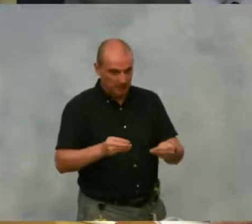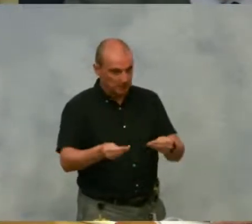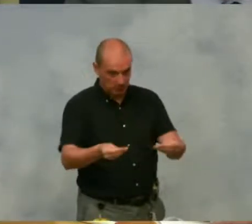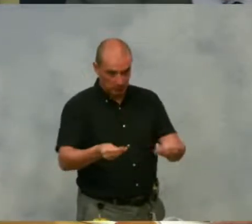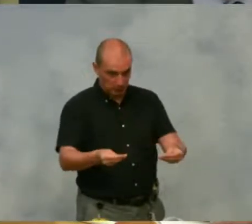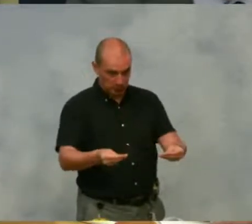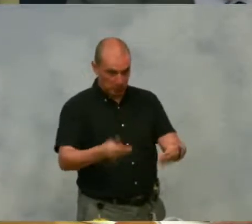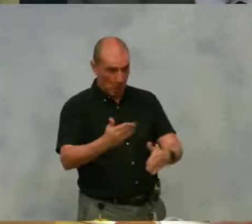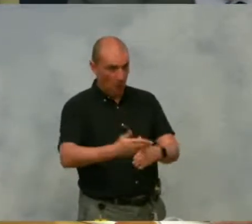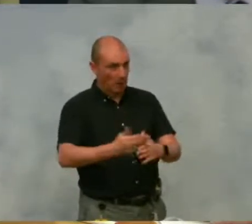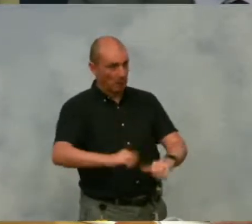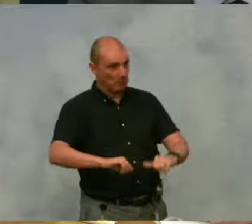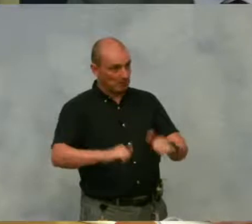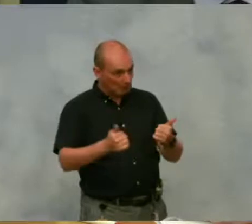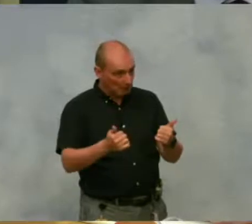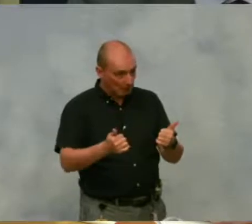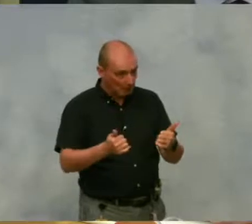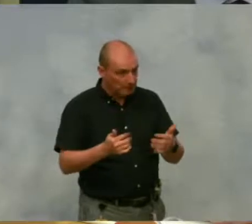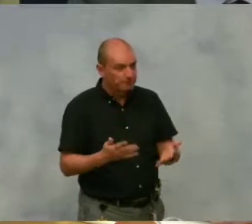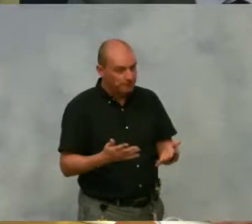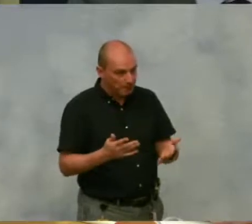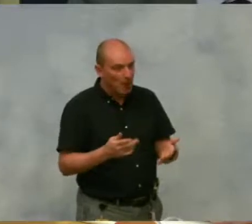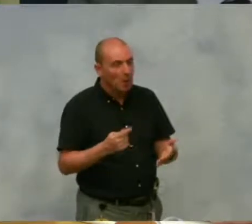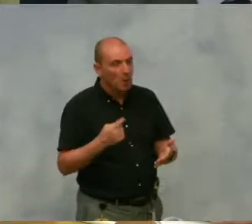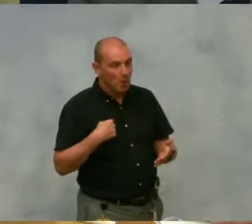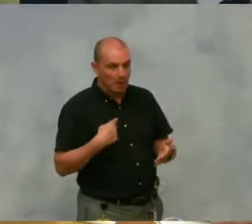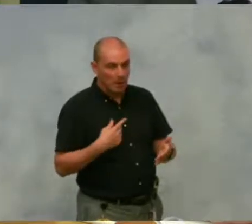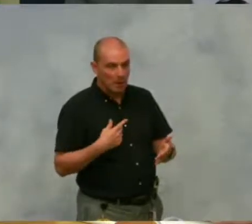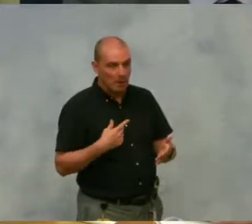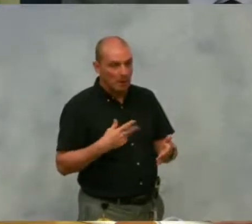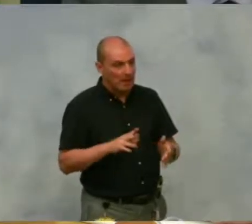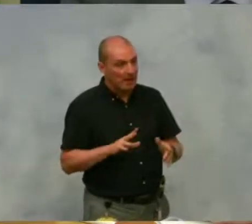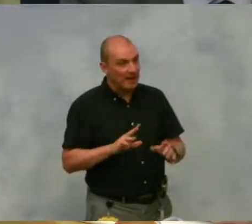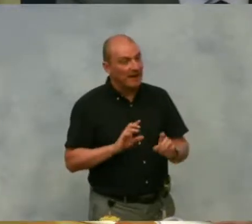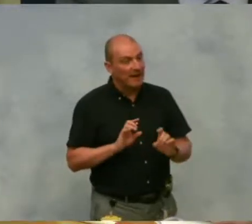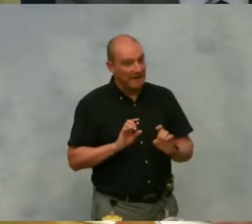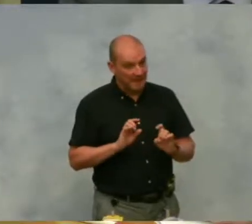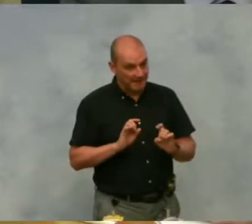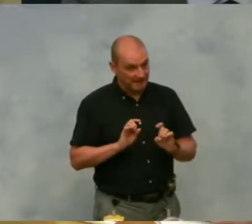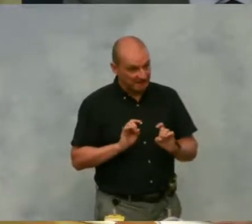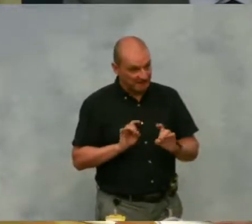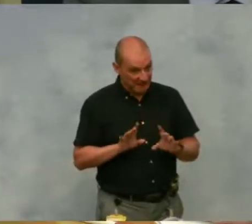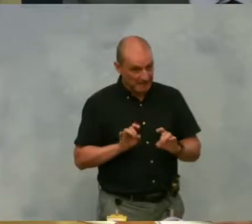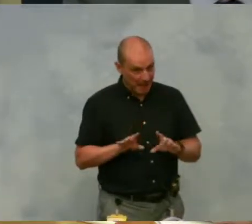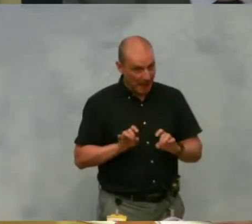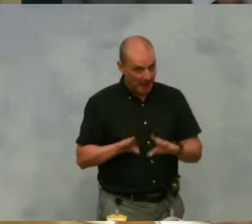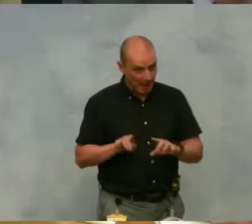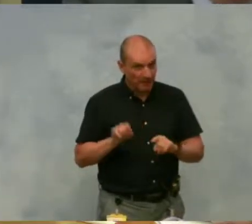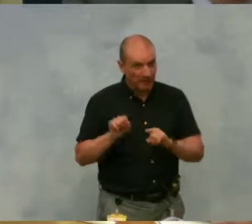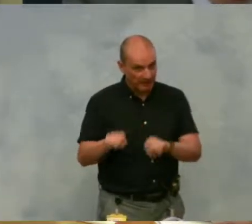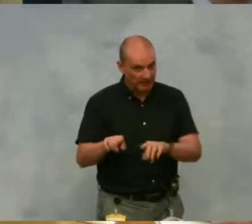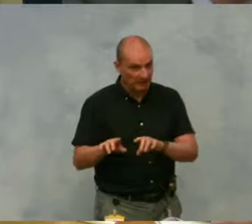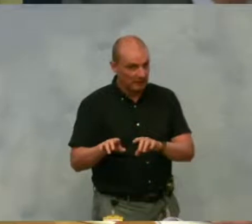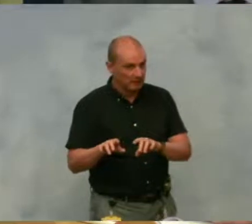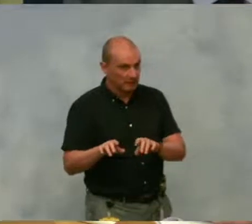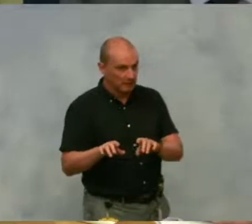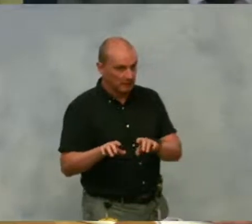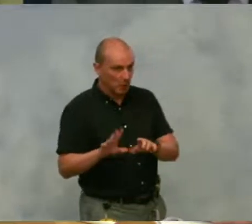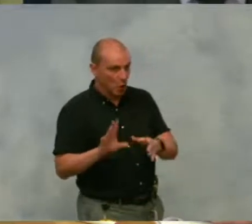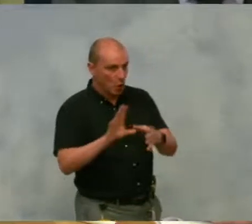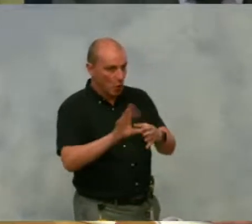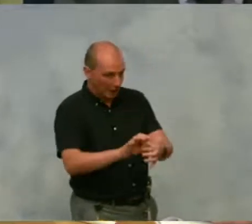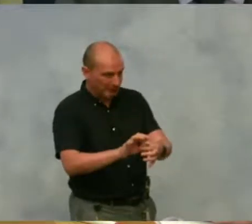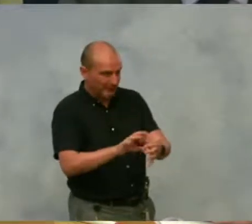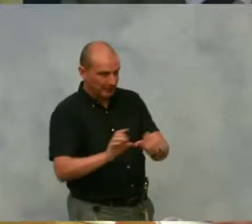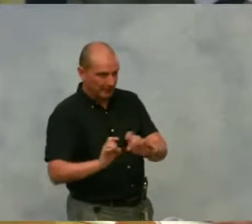feedback with each of the resources, who in turn are in touch with customers who use their services. And we